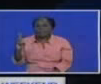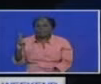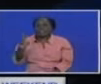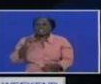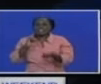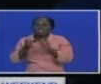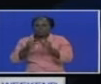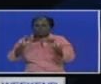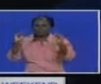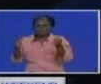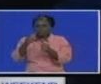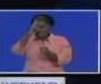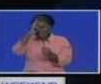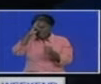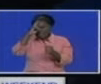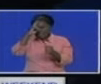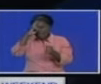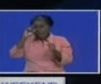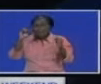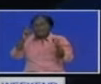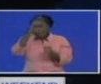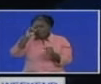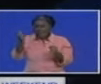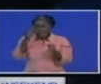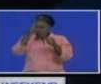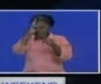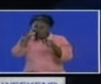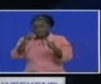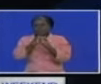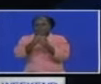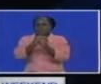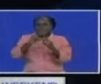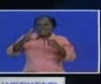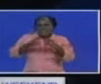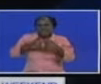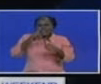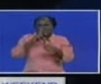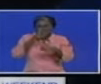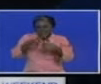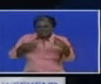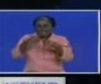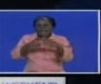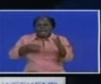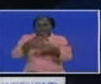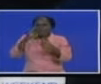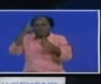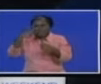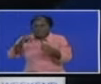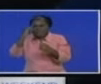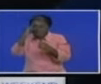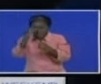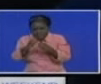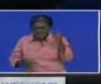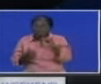Champions Kenya Police retained the National Boxing League title for the 7th consecutive year after ruling the 5th and final leg of the competition